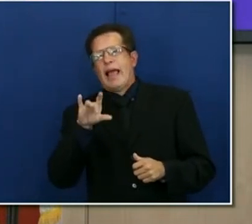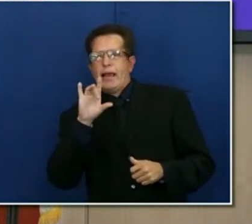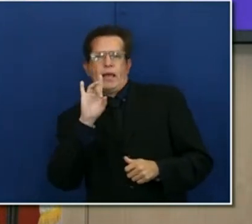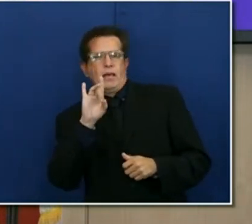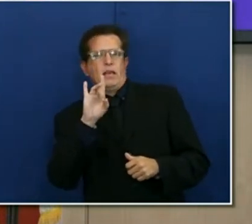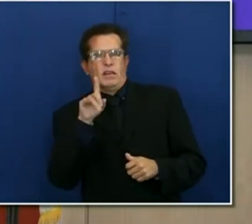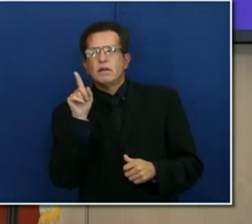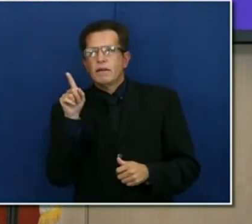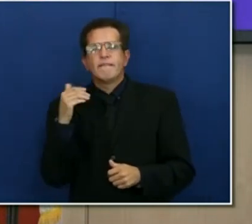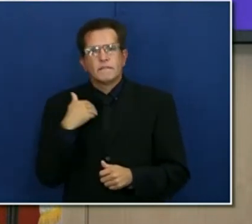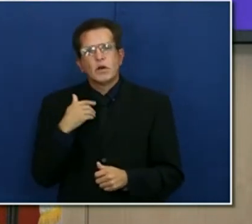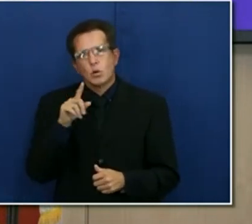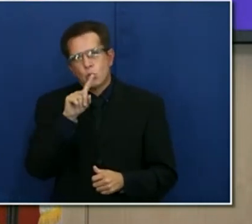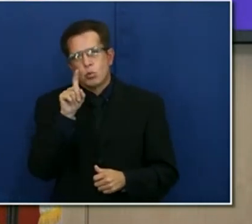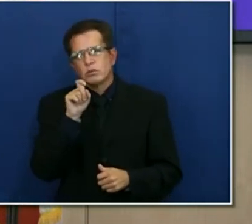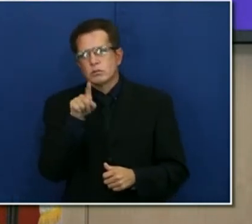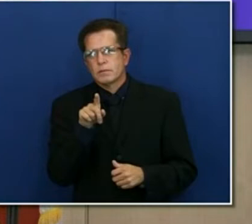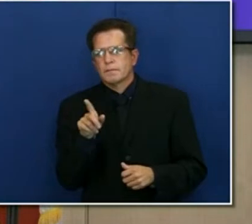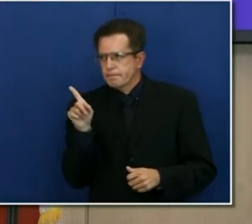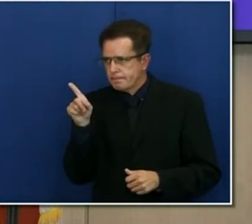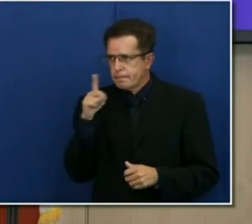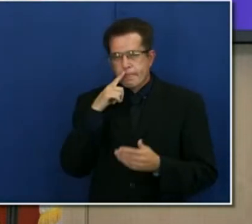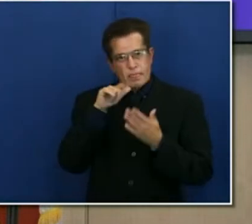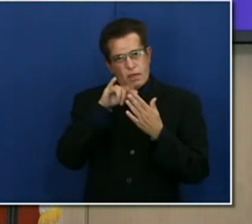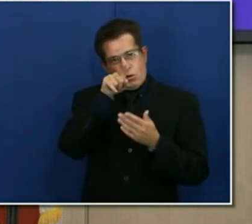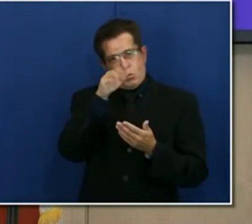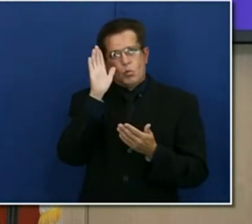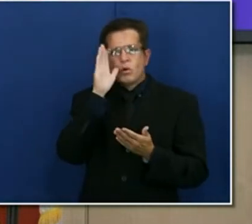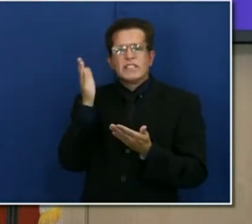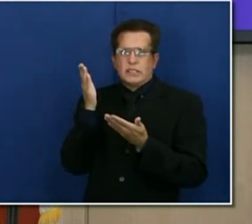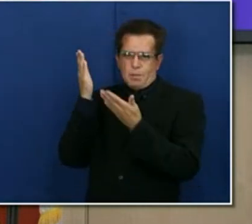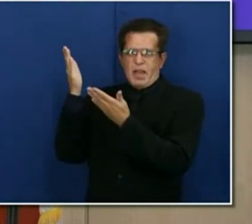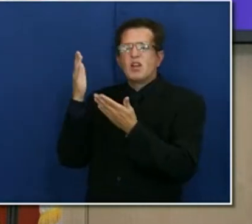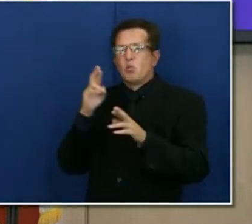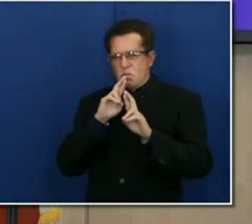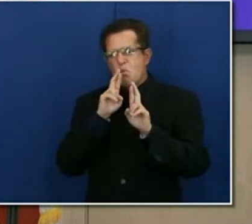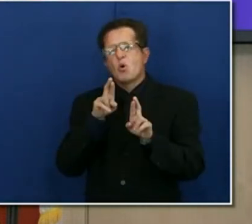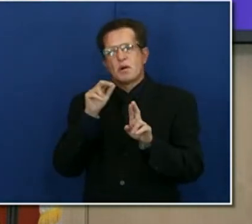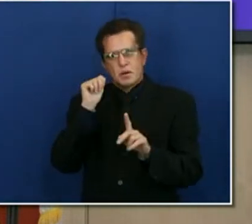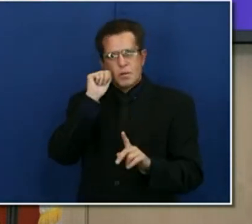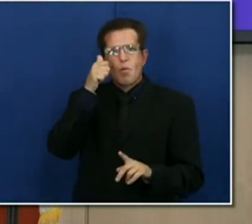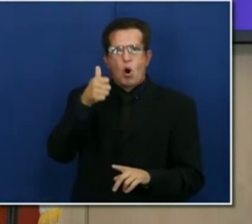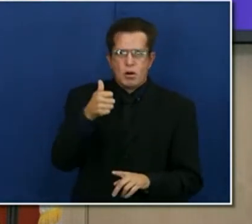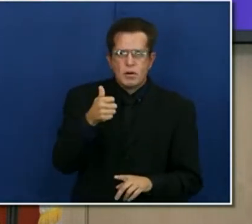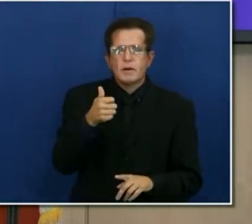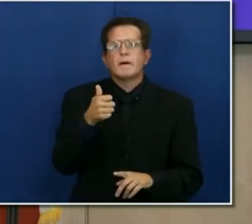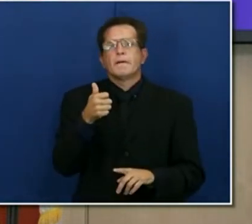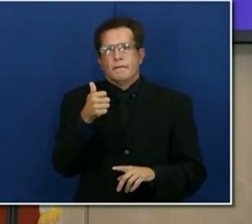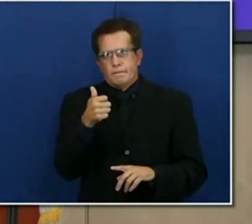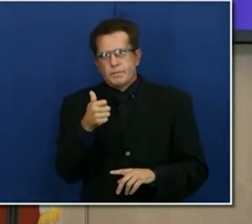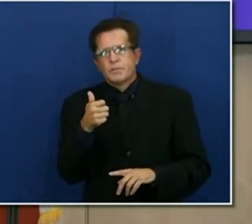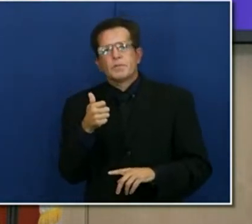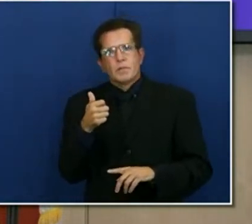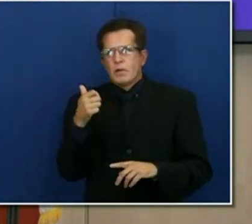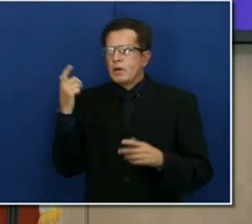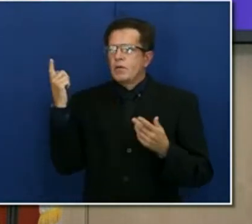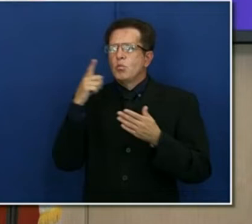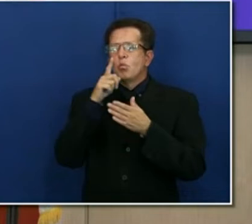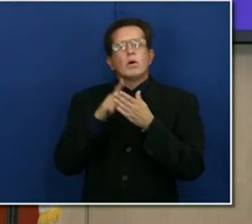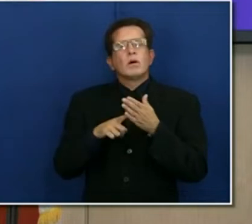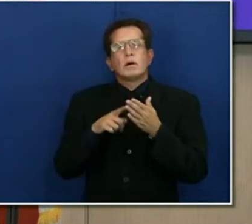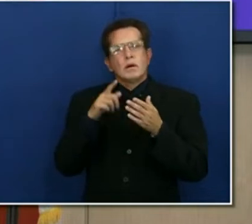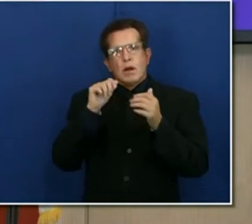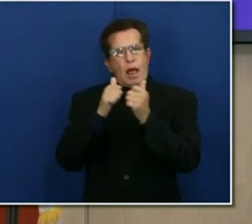Thank you. Dr. Wooten, once you submit the report tomorrow on the Health Equity Index, how long do you think it'll take to start